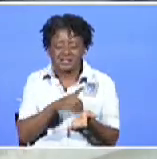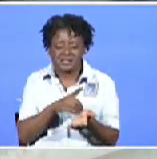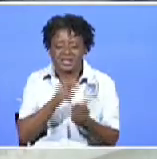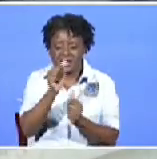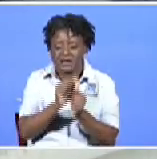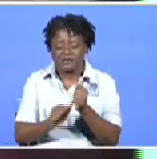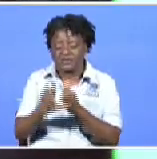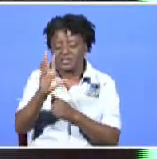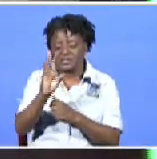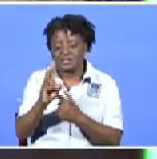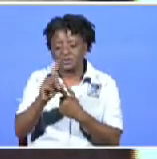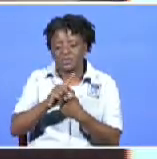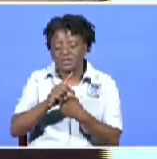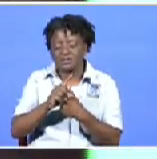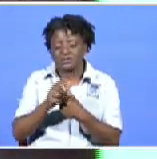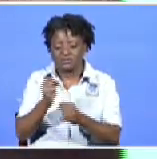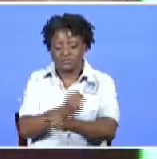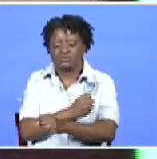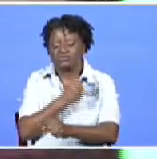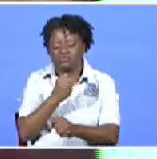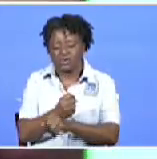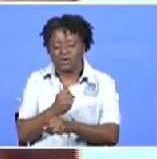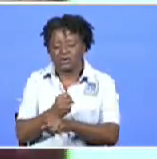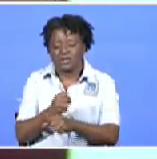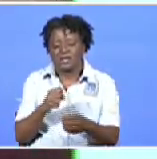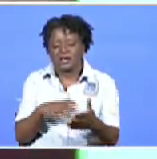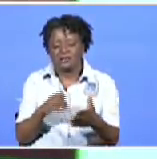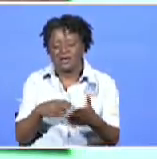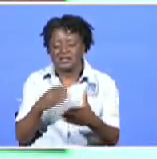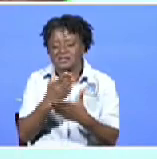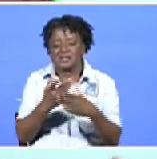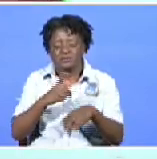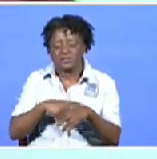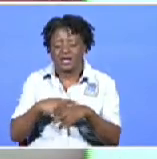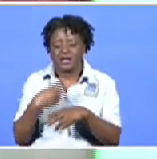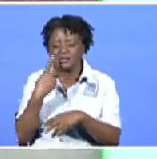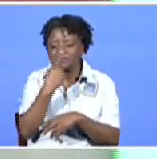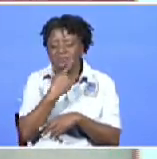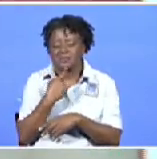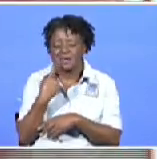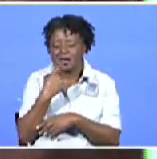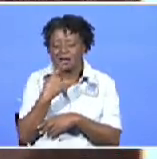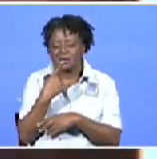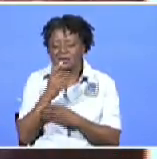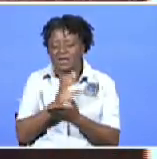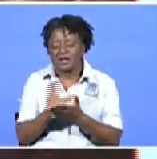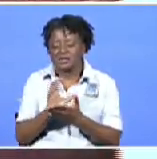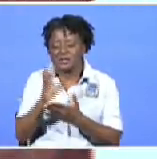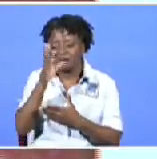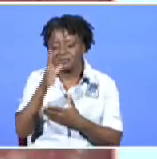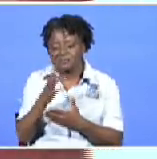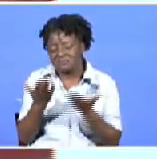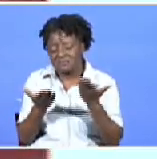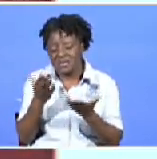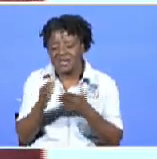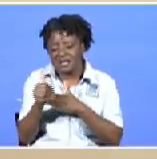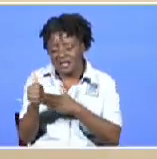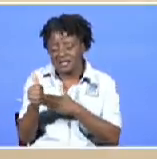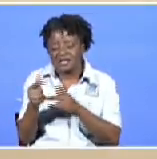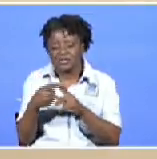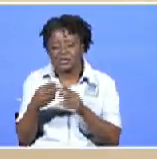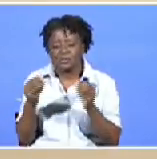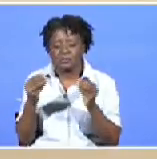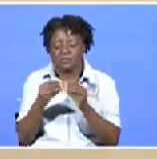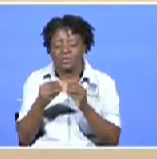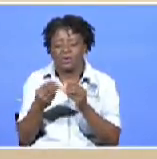strongly advised. But sometimes poor oral hygiene may lead to more frequent visits and unwanted expenses. Well,